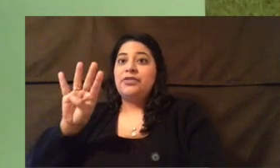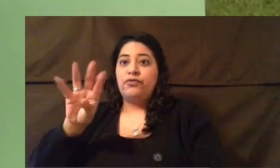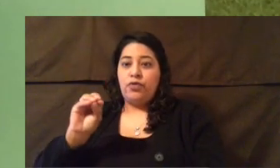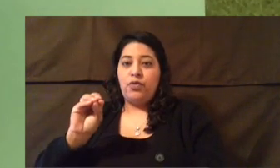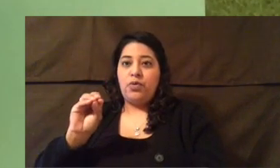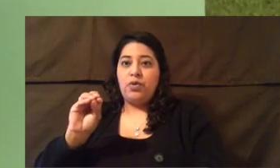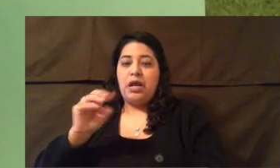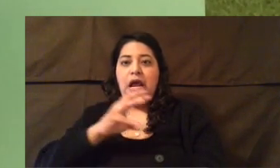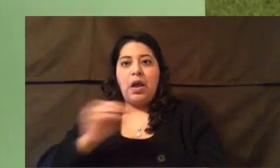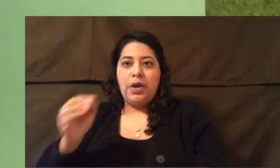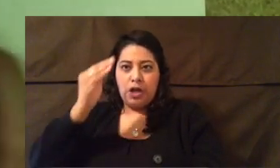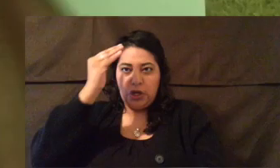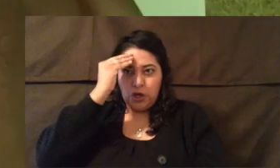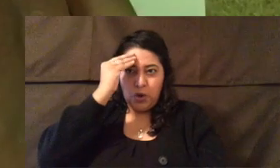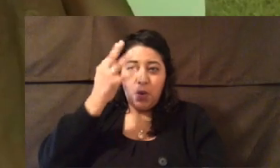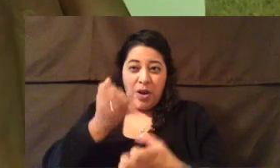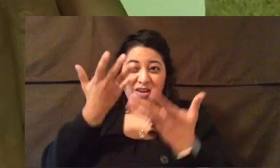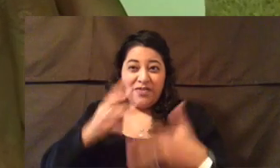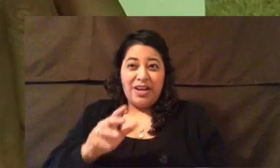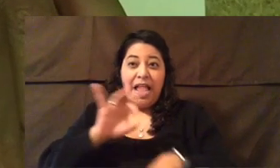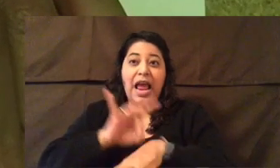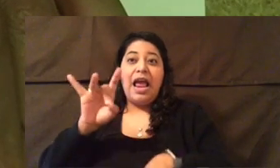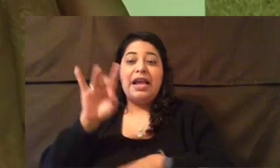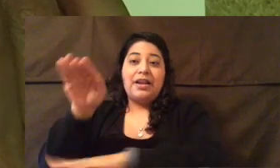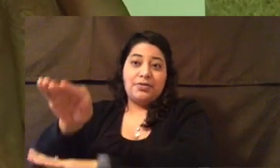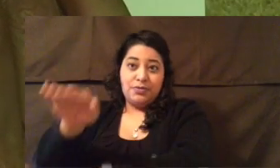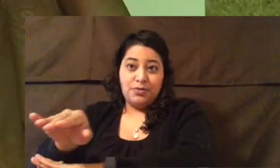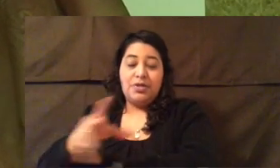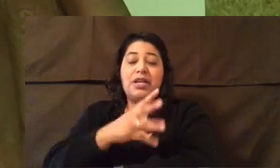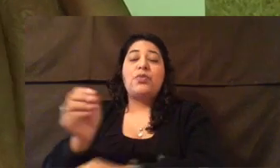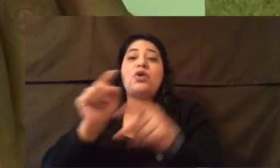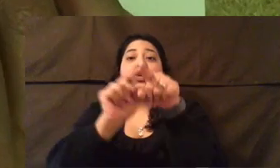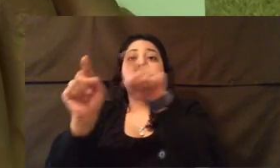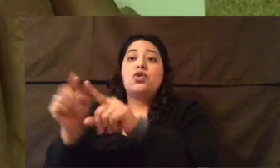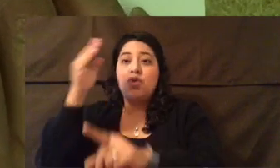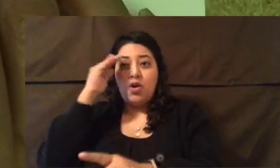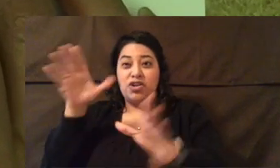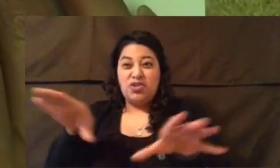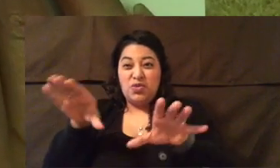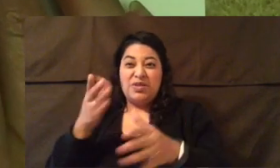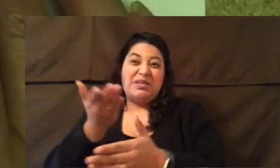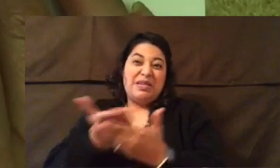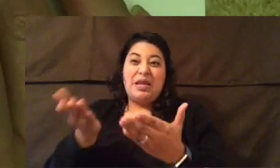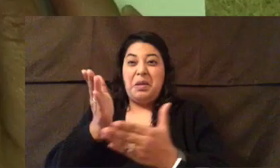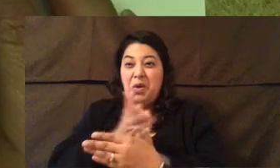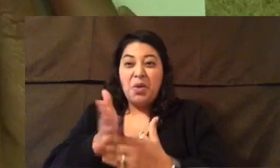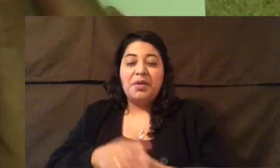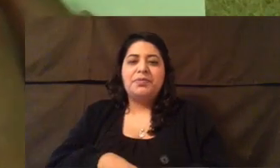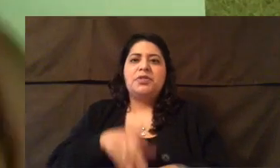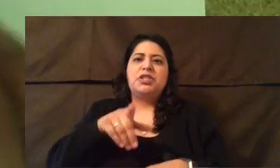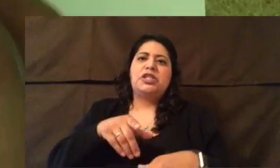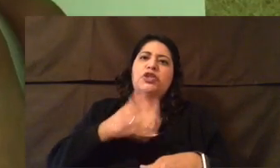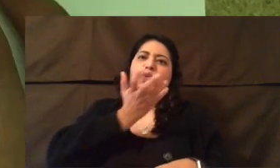p.m., okay? And we know that she wants to be finished by 8 p.m. And we also know that she completed some tasks in